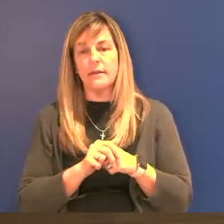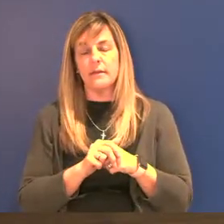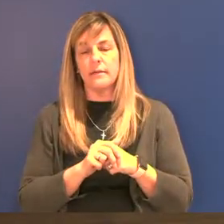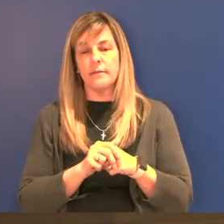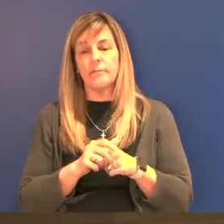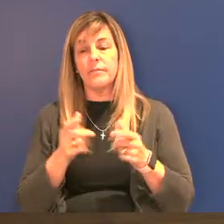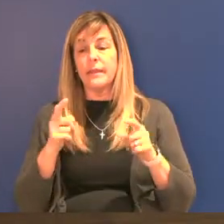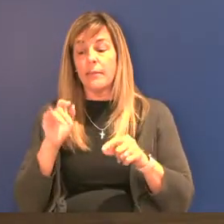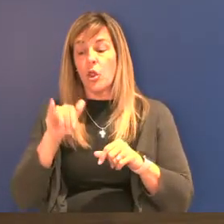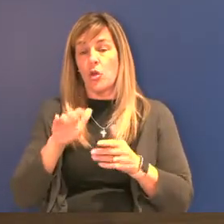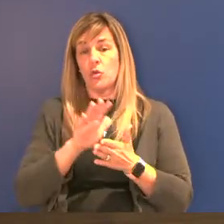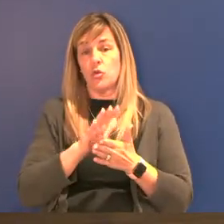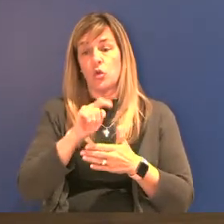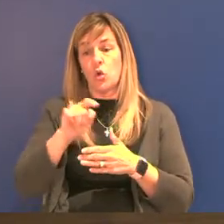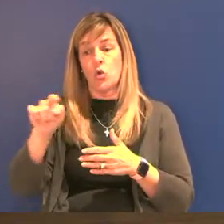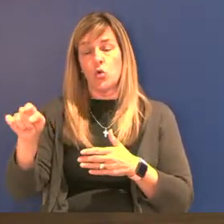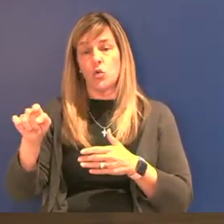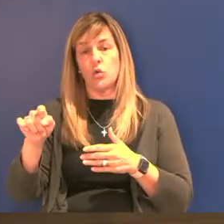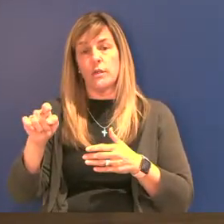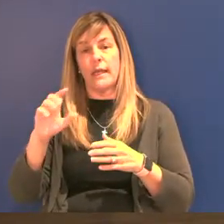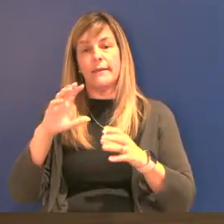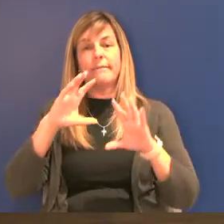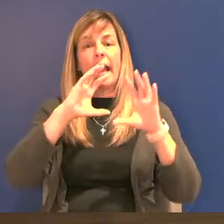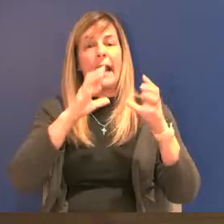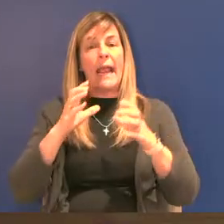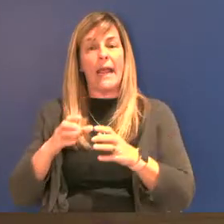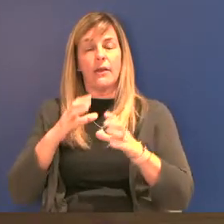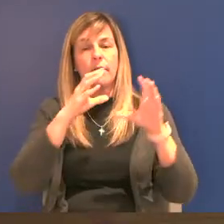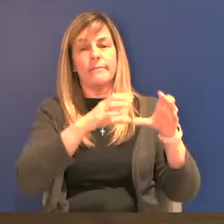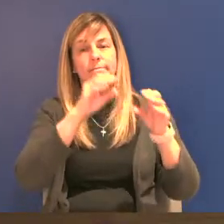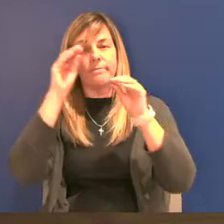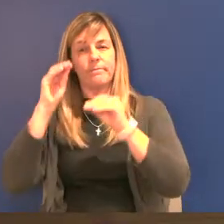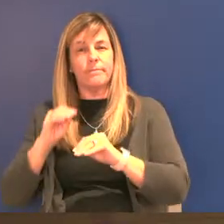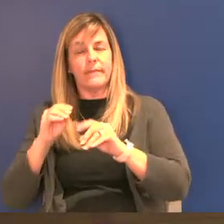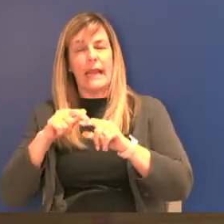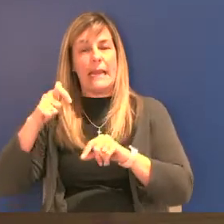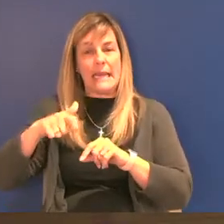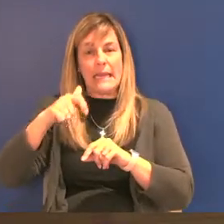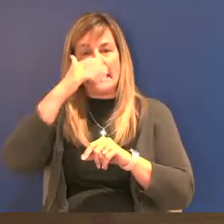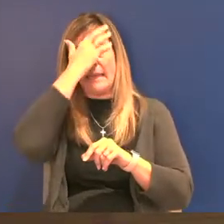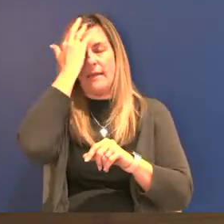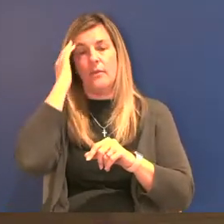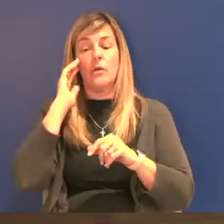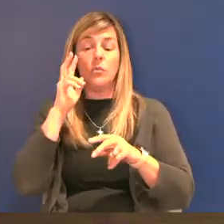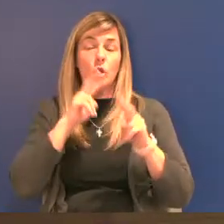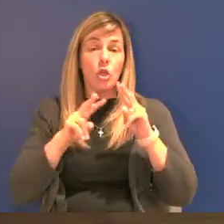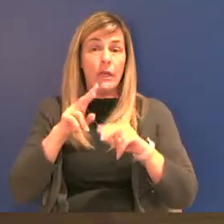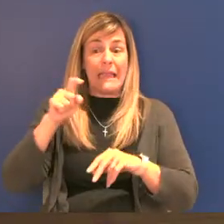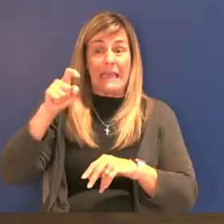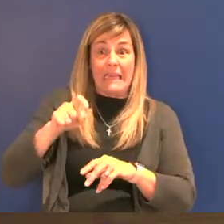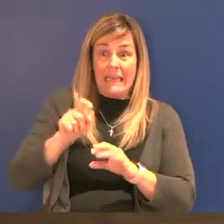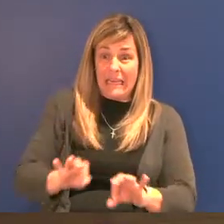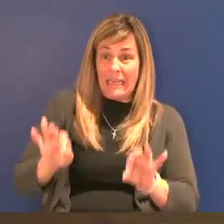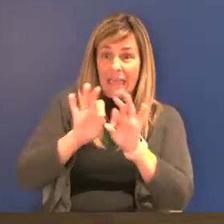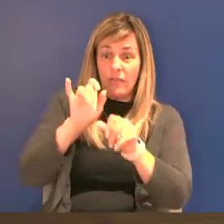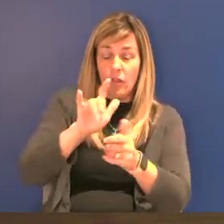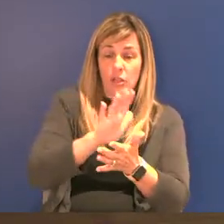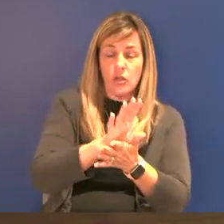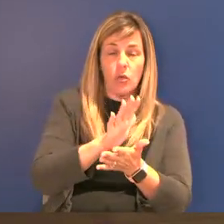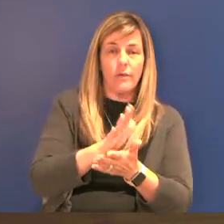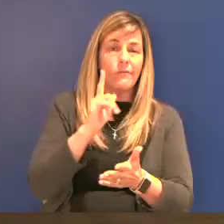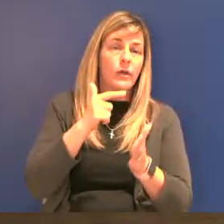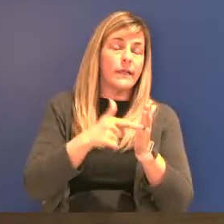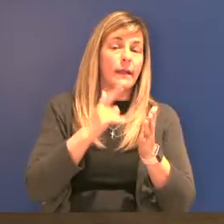those schools move in category and as far as need. And then when you start looking at the need of the schools, for instance, if